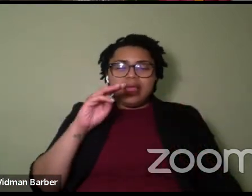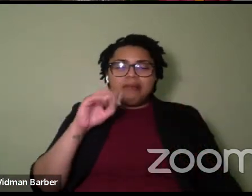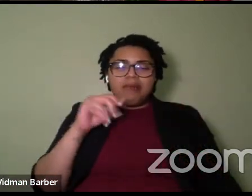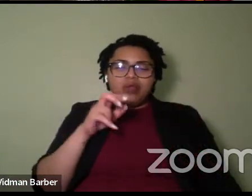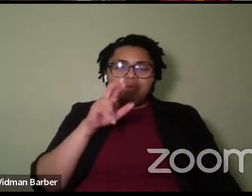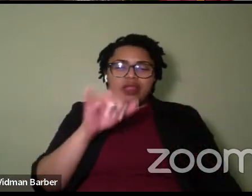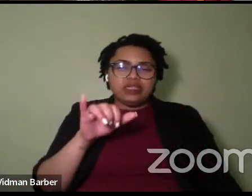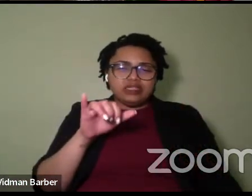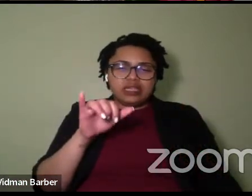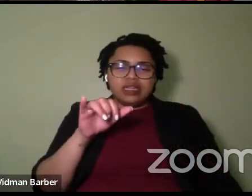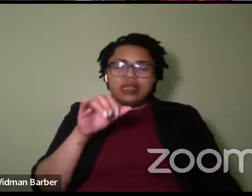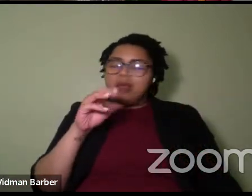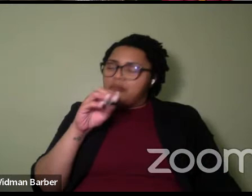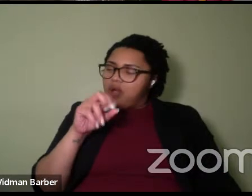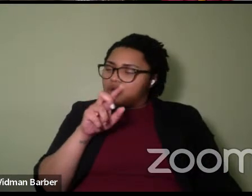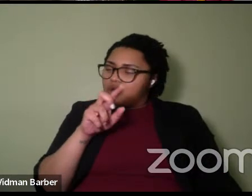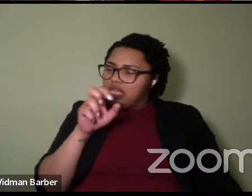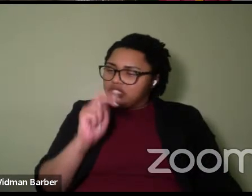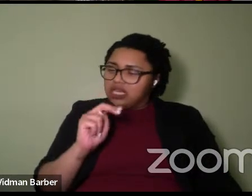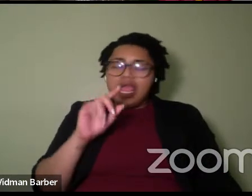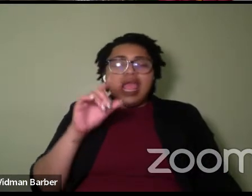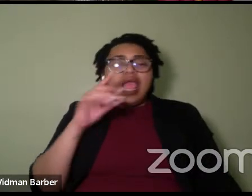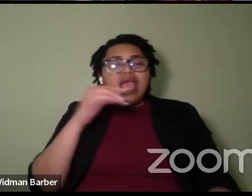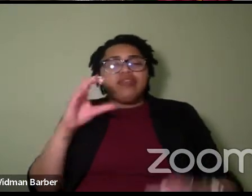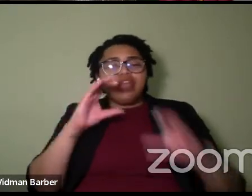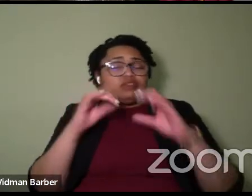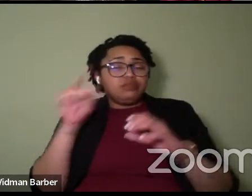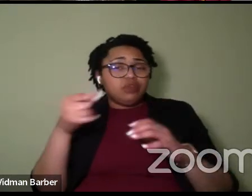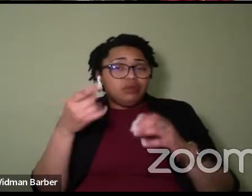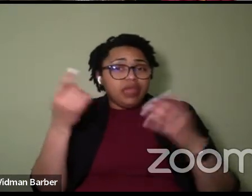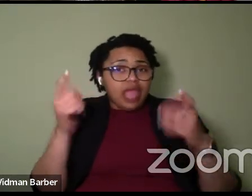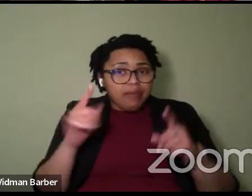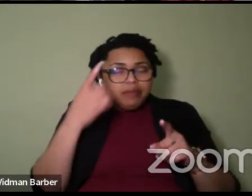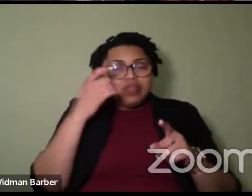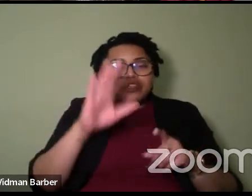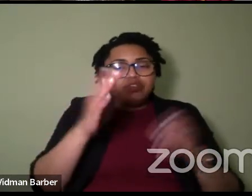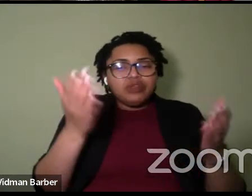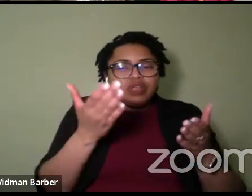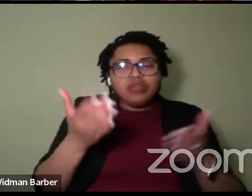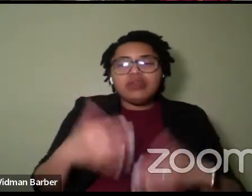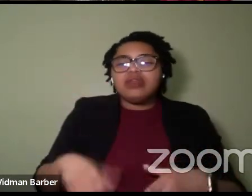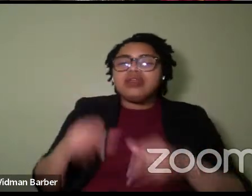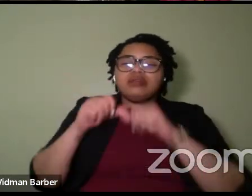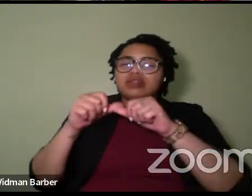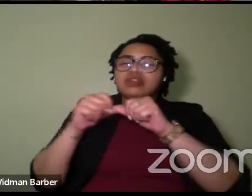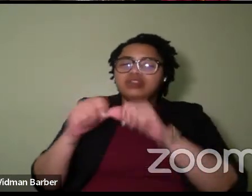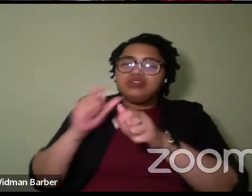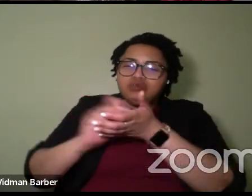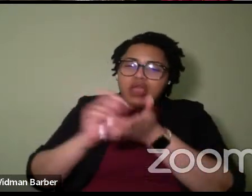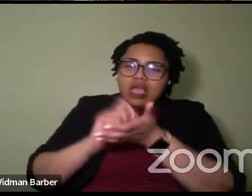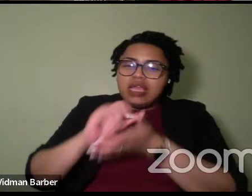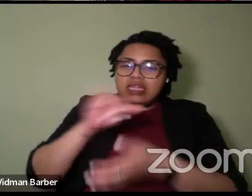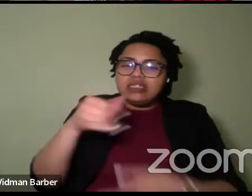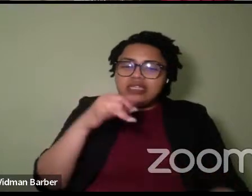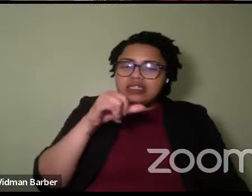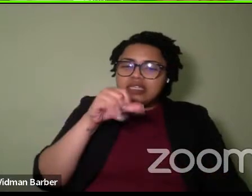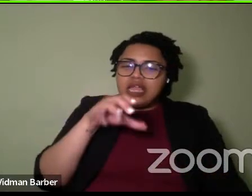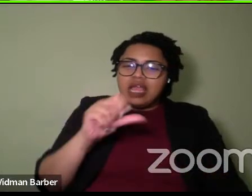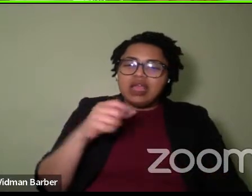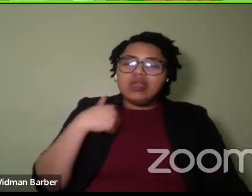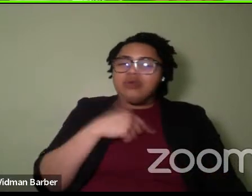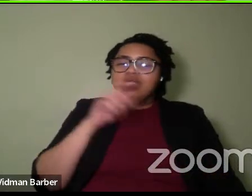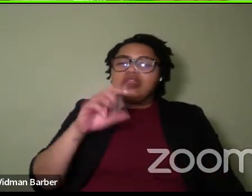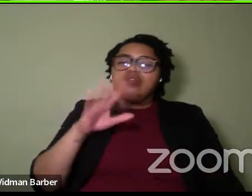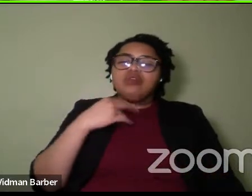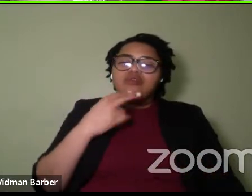So thank you. And again, congratulations to you, Jessica, on this book. Keep writing. We need your voice. Keep writing. Yeah, and